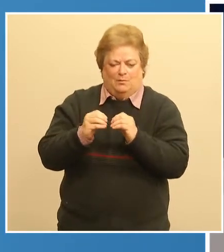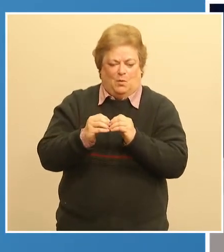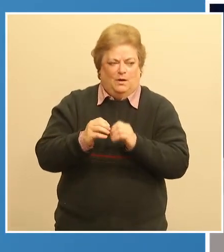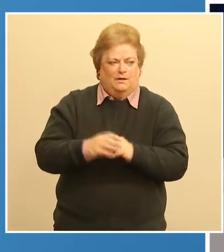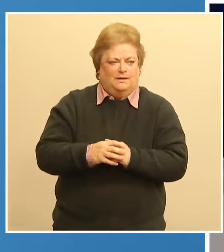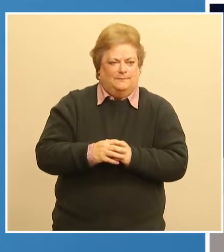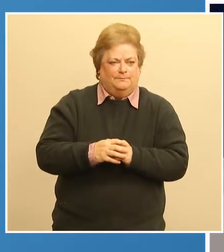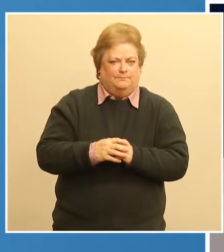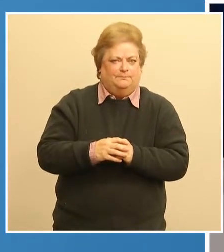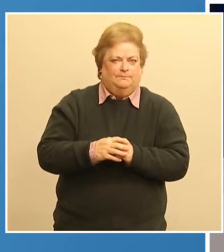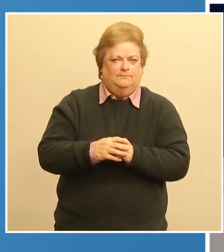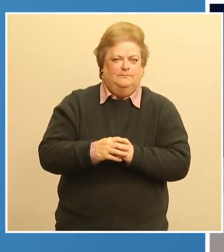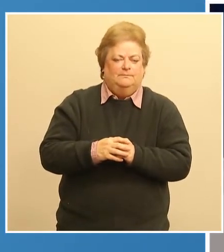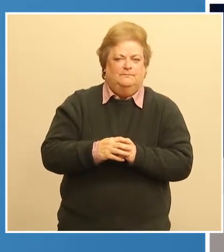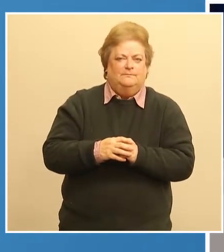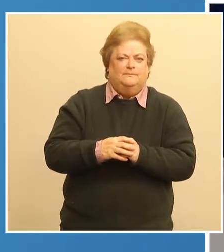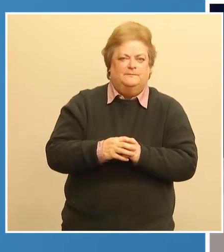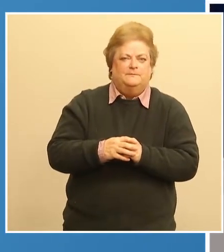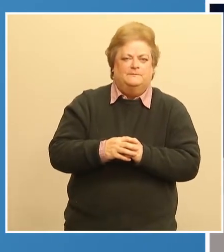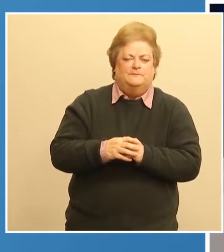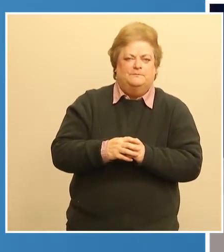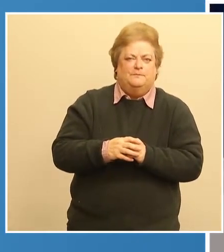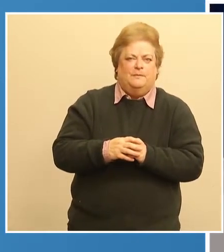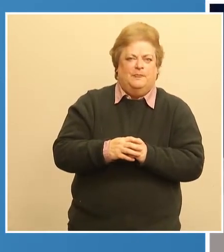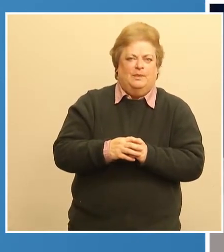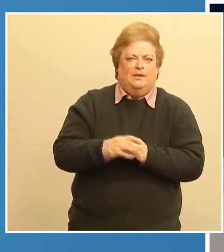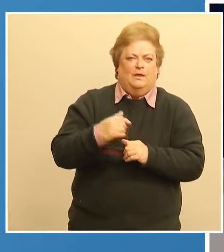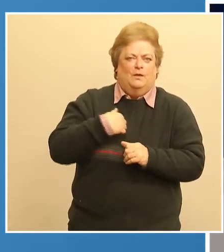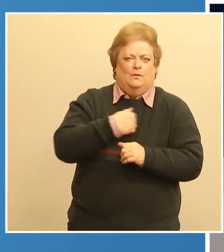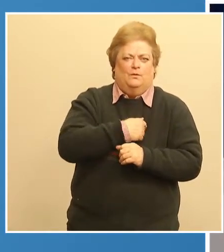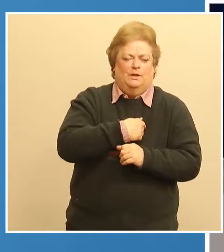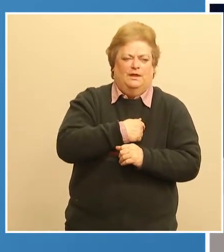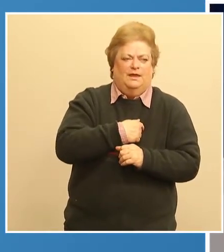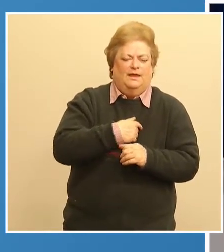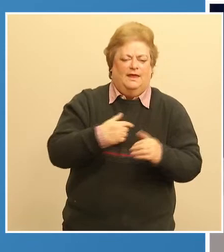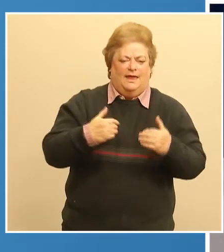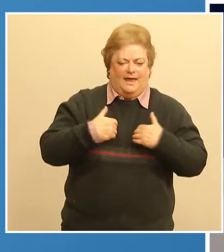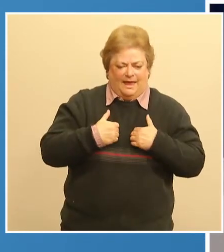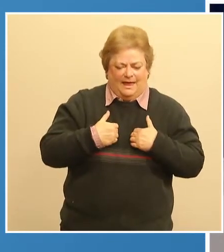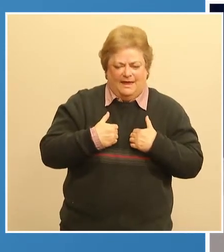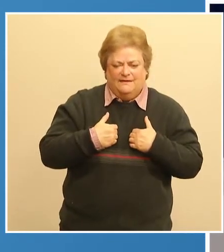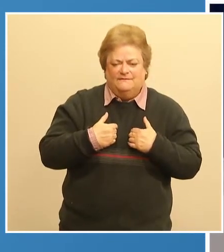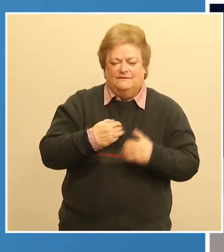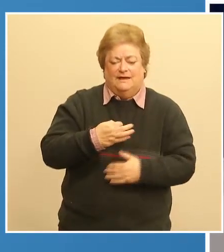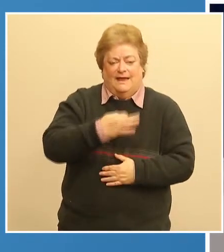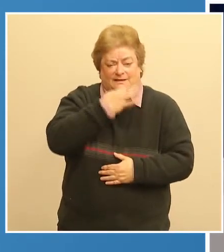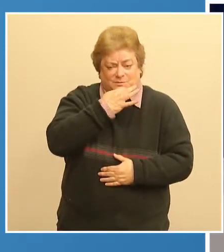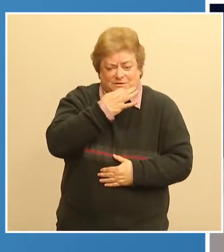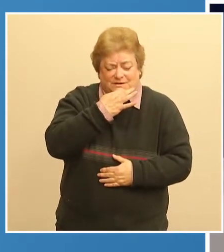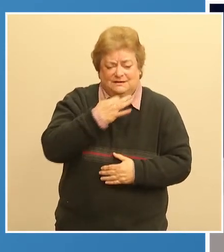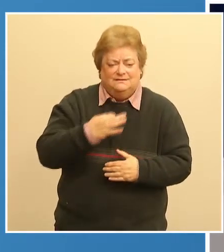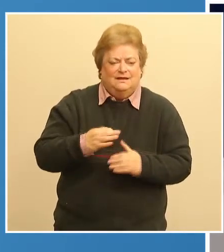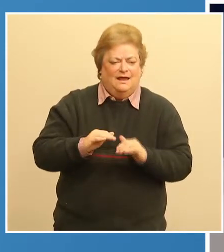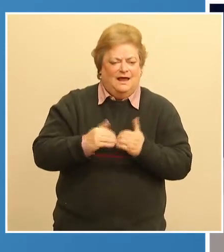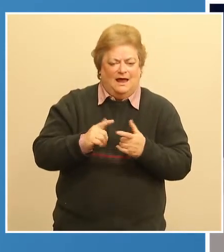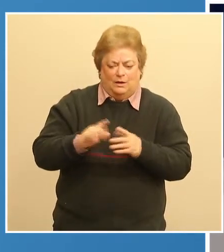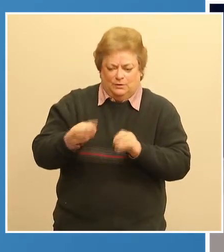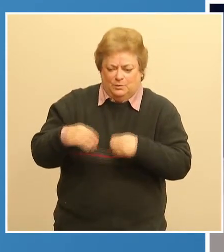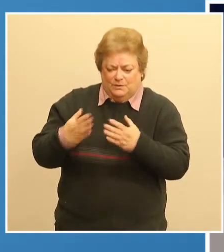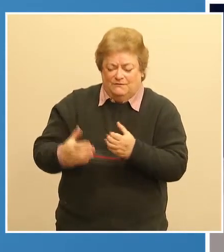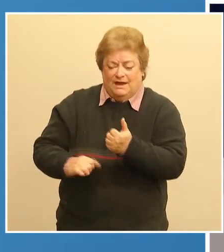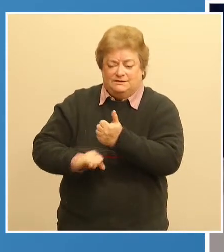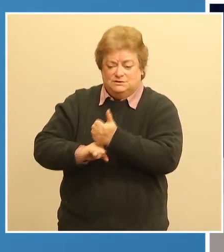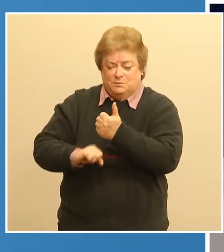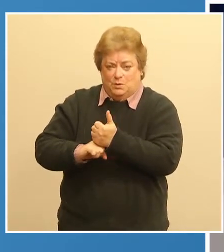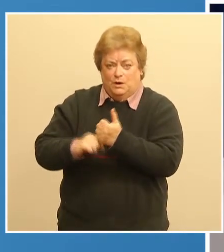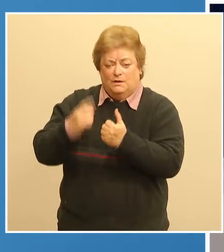that continues to be pushed out. So we have great expertise in providing support for those